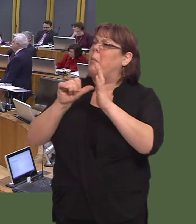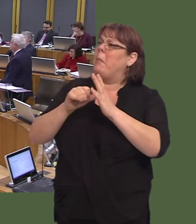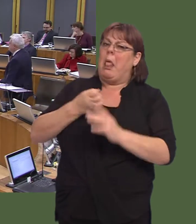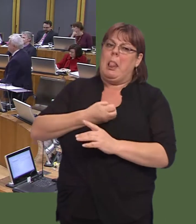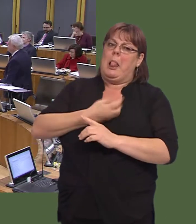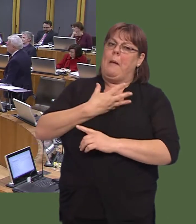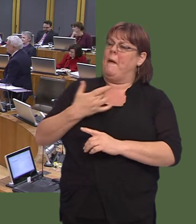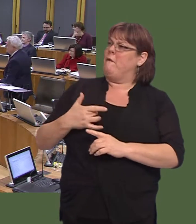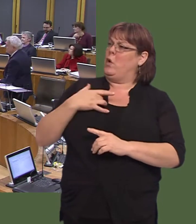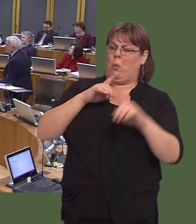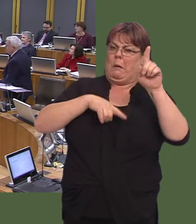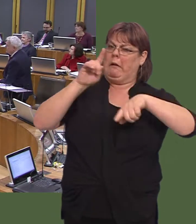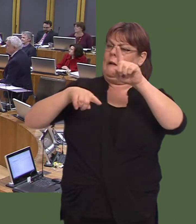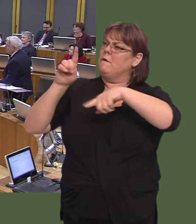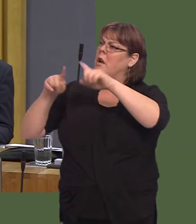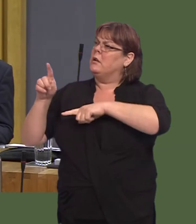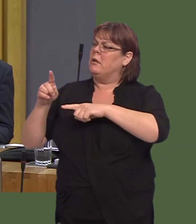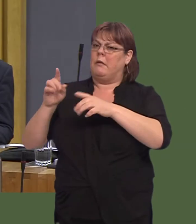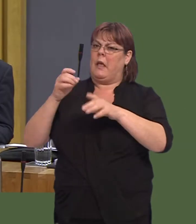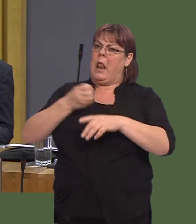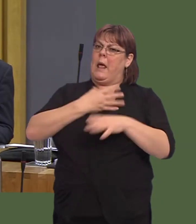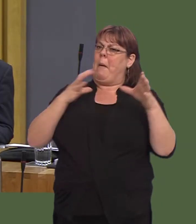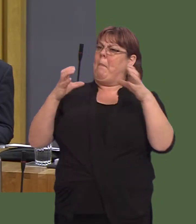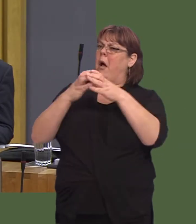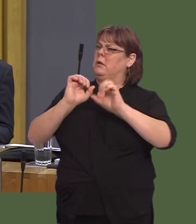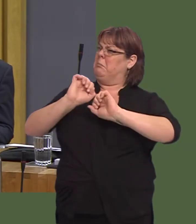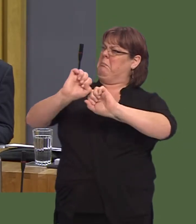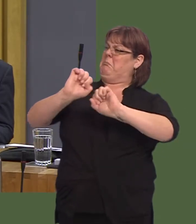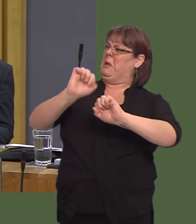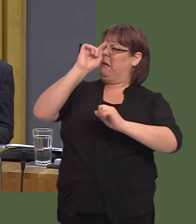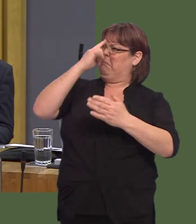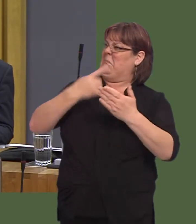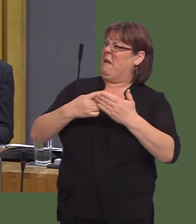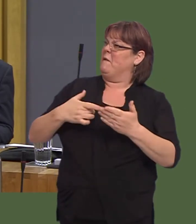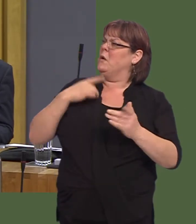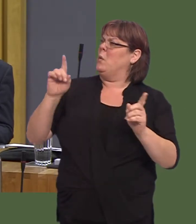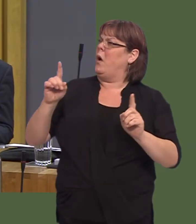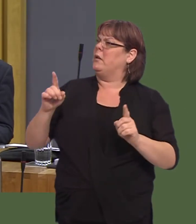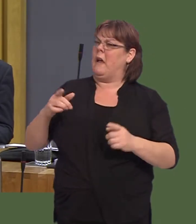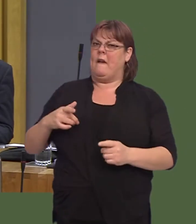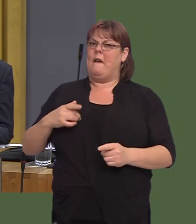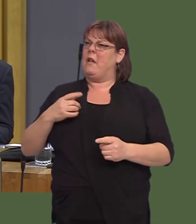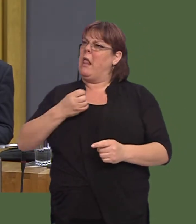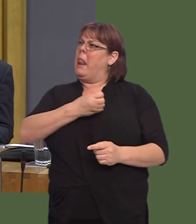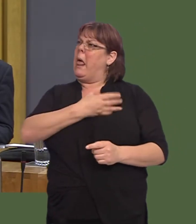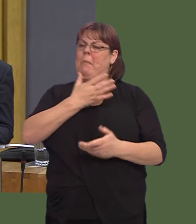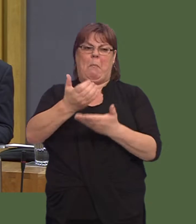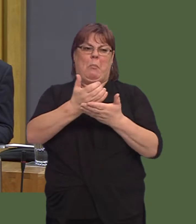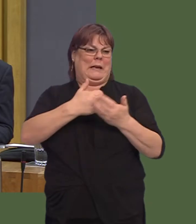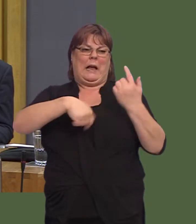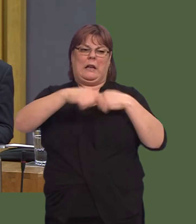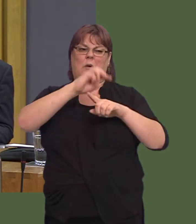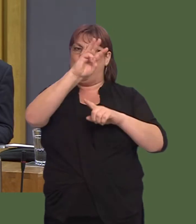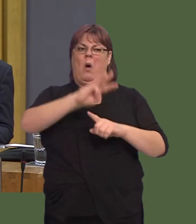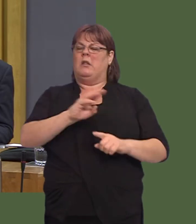have clarity as to what the Labour position is. And there has been a failure by Labour MPs to protect our interests here in